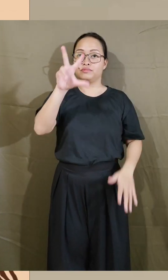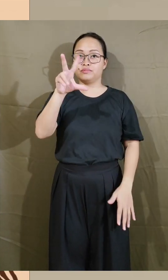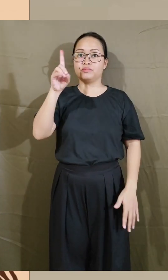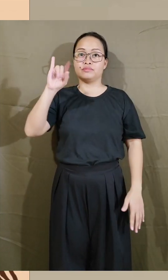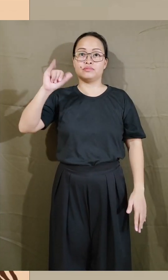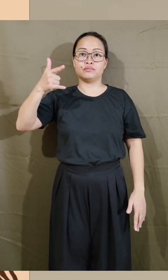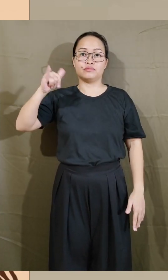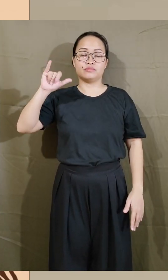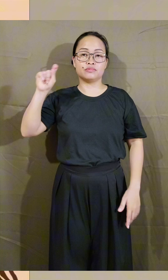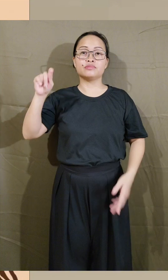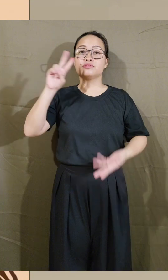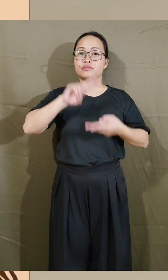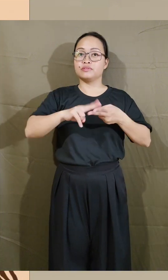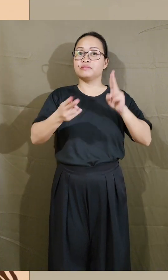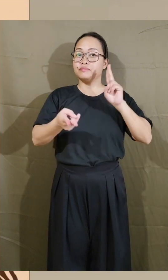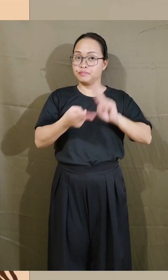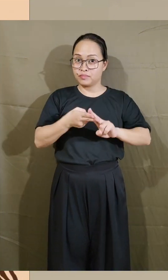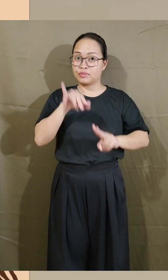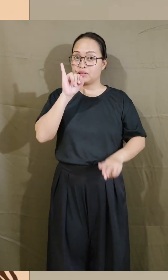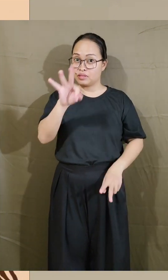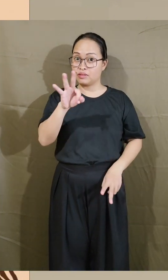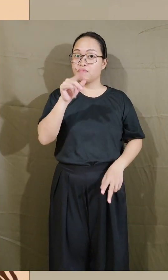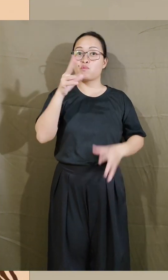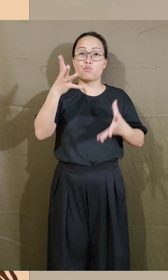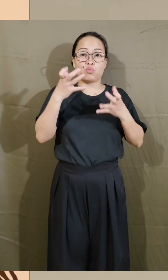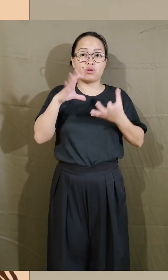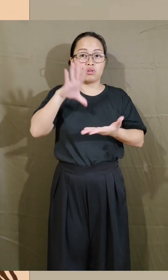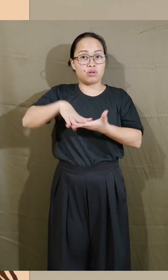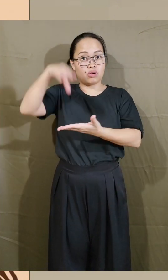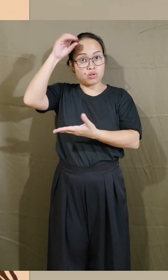3-digit numbers. If you want to